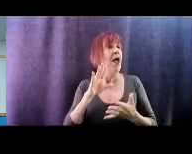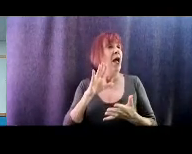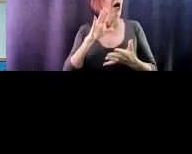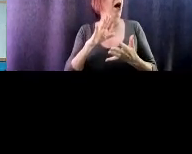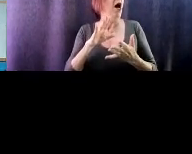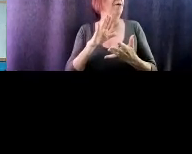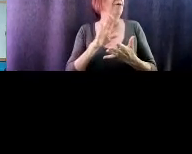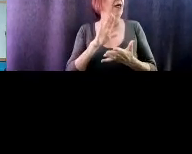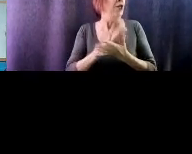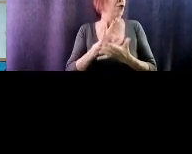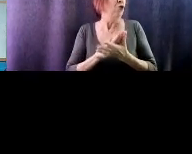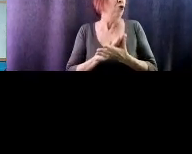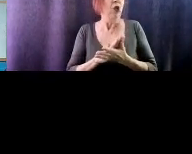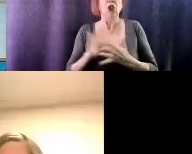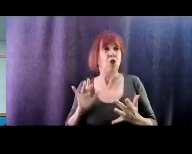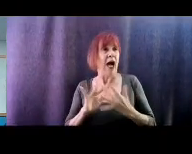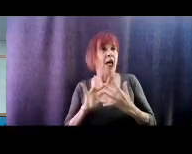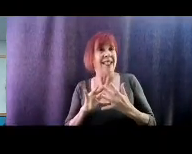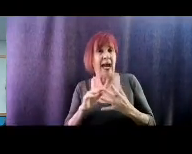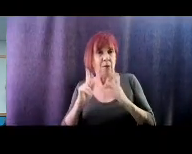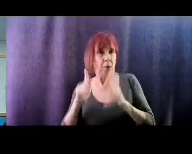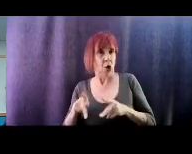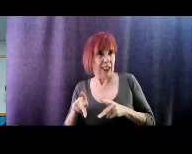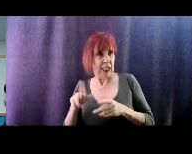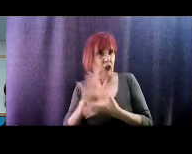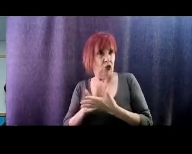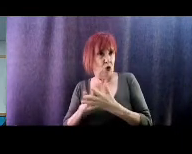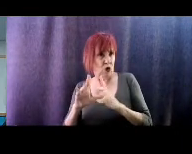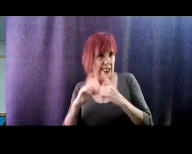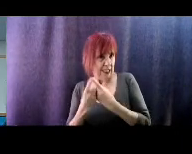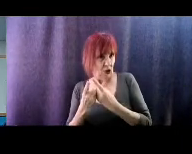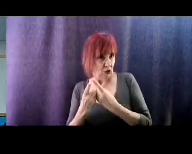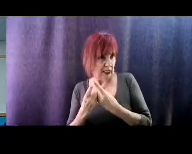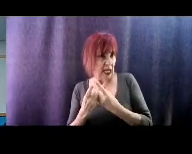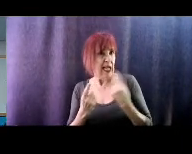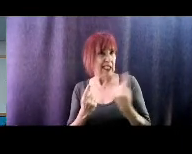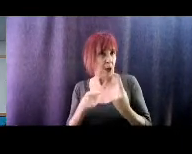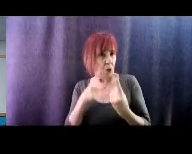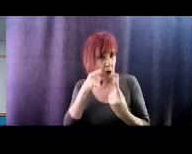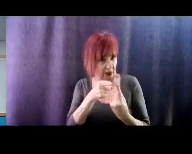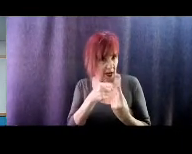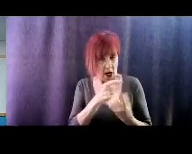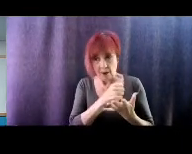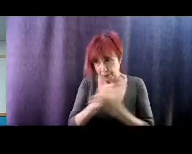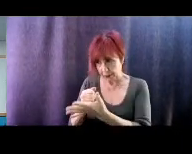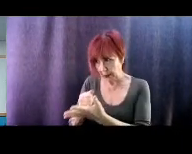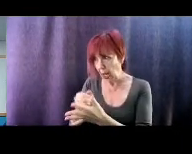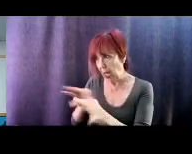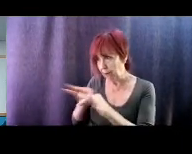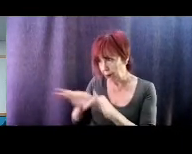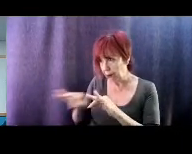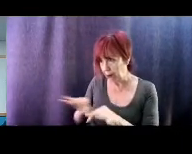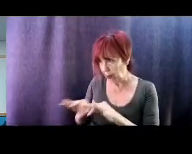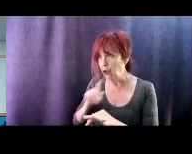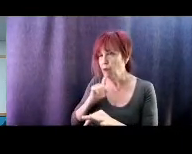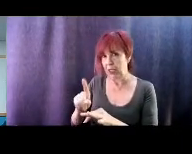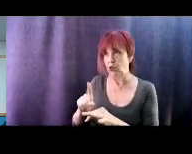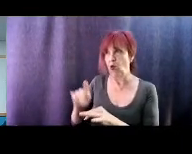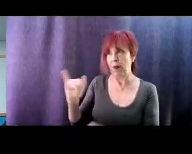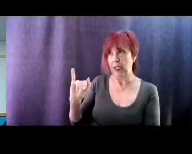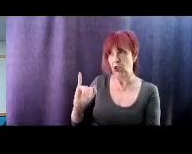your local school district, and they will be able to walk you through that process to make sure that the students and the staff isn't covered by the